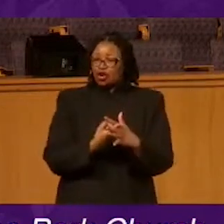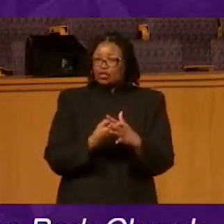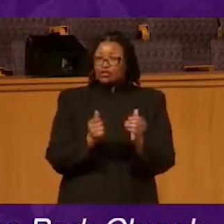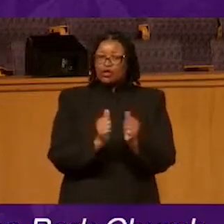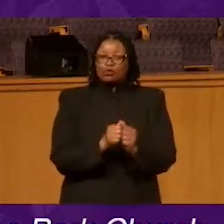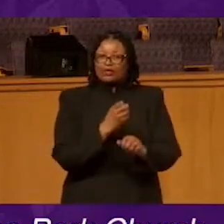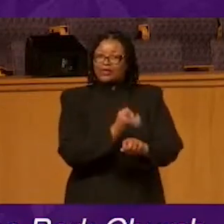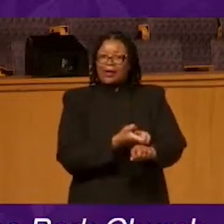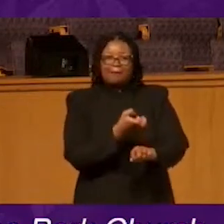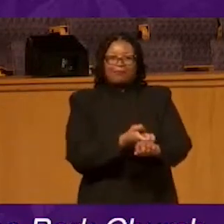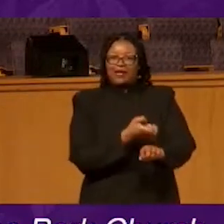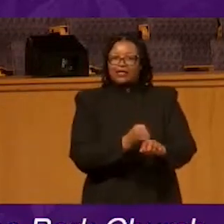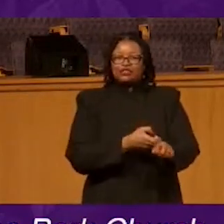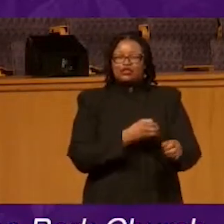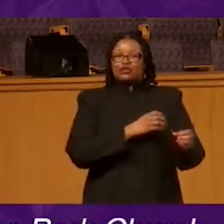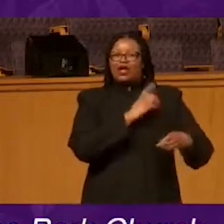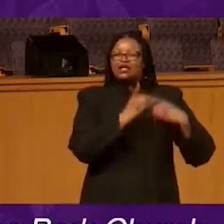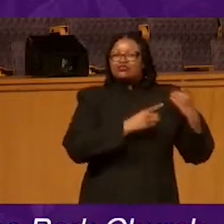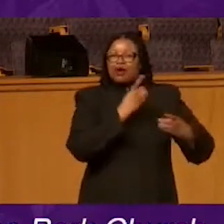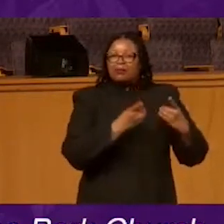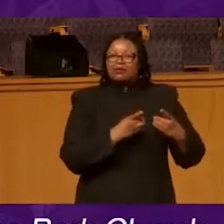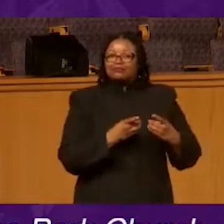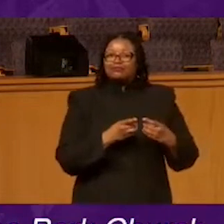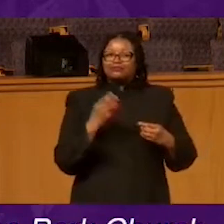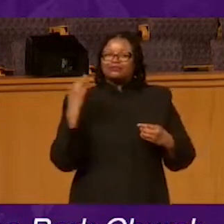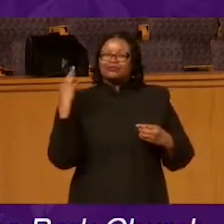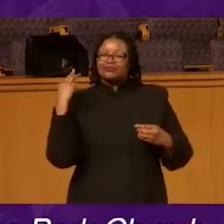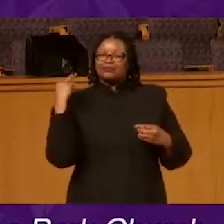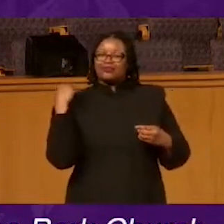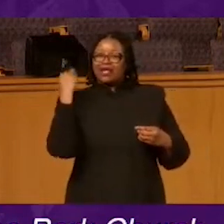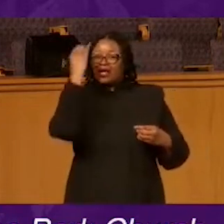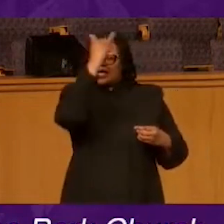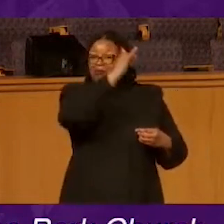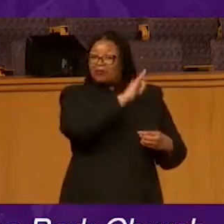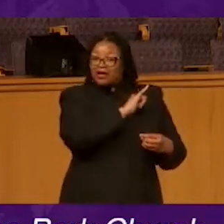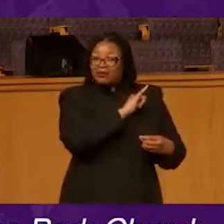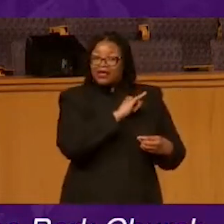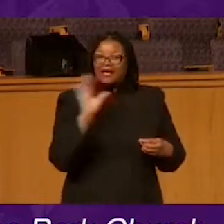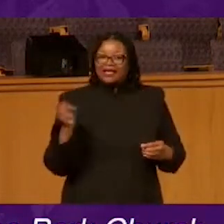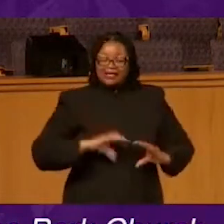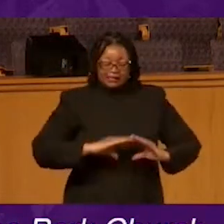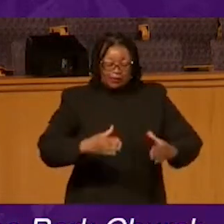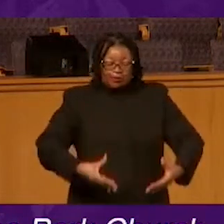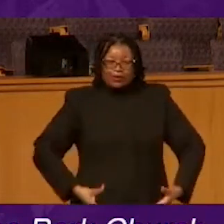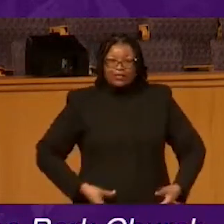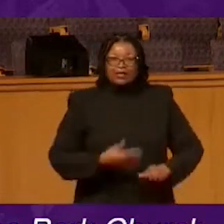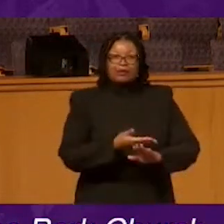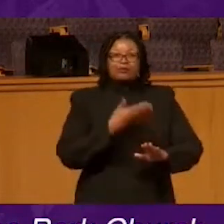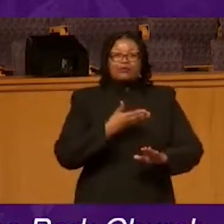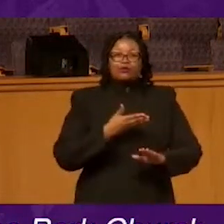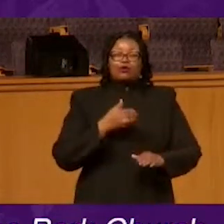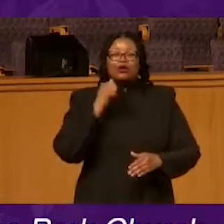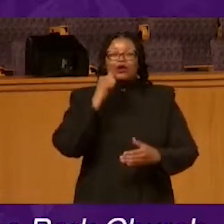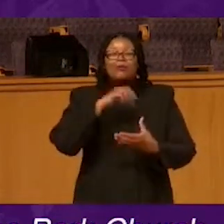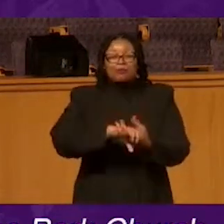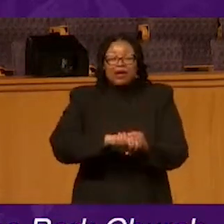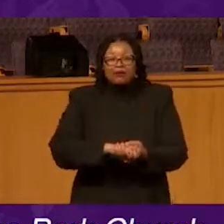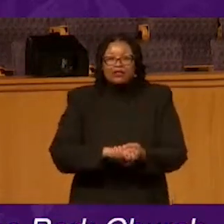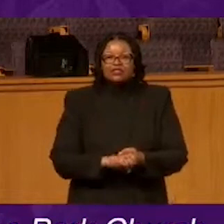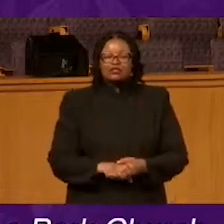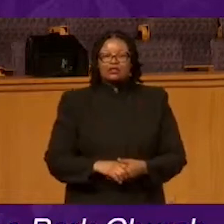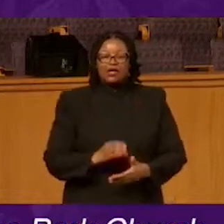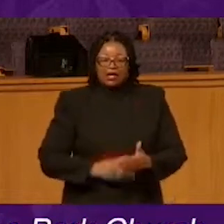major drama. Mary gets pregnant before she and Joseph are married. And the birth father